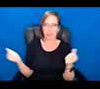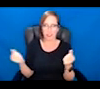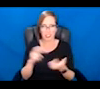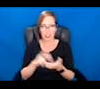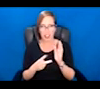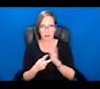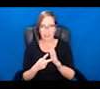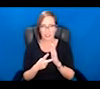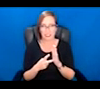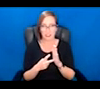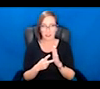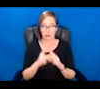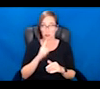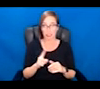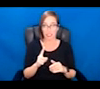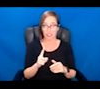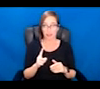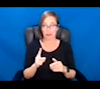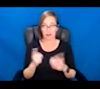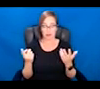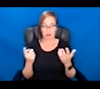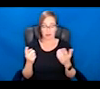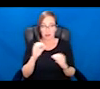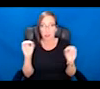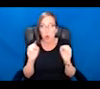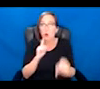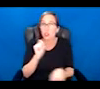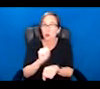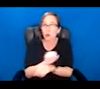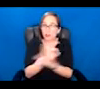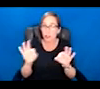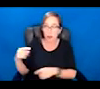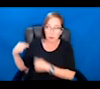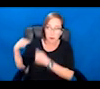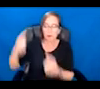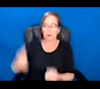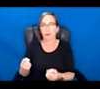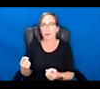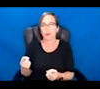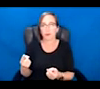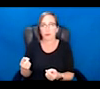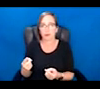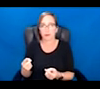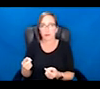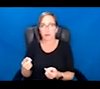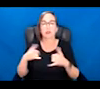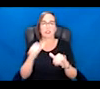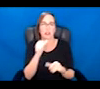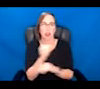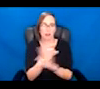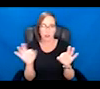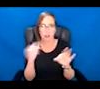this call. But enslavement takes so many forms. In many ways, in the true sense of liberation, we still aren't free because